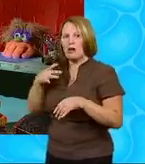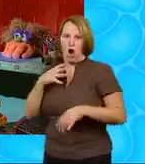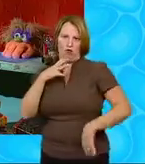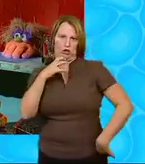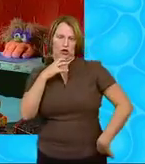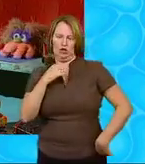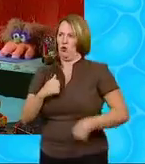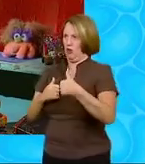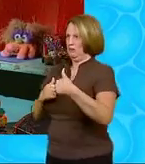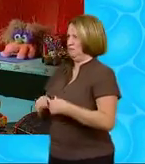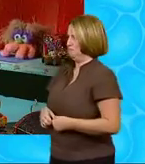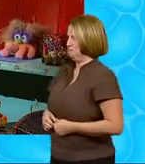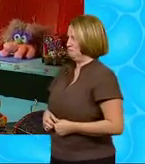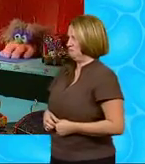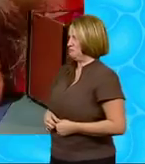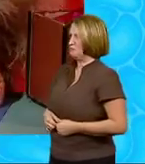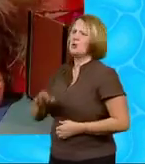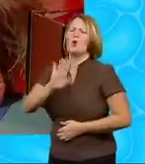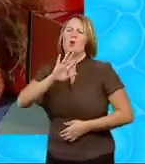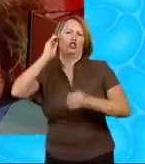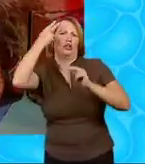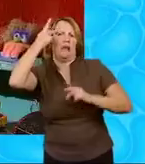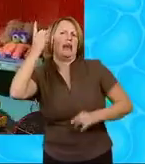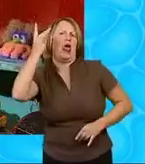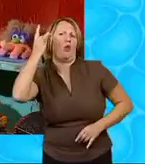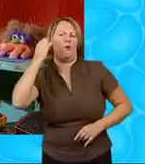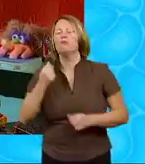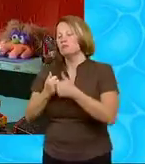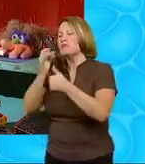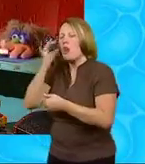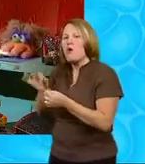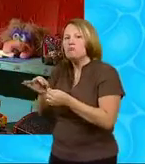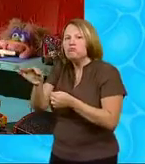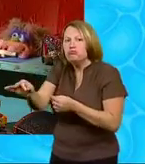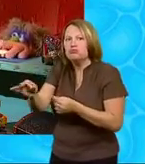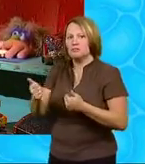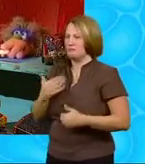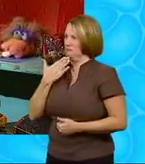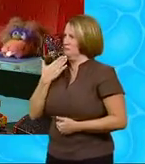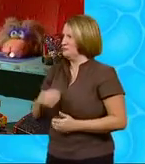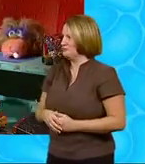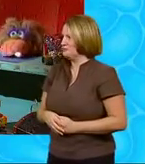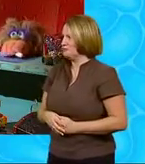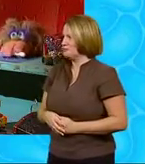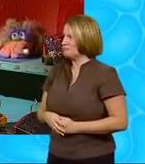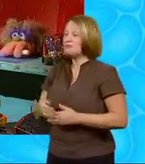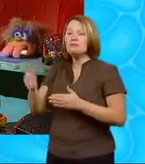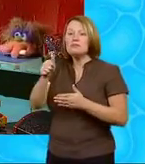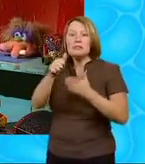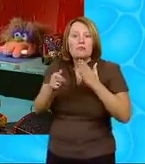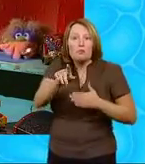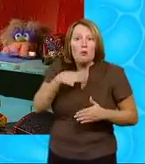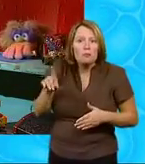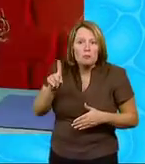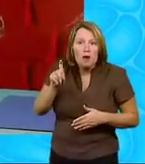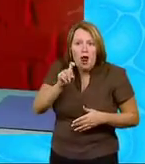OK. Oh, no. Yellow. Yellow it is. Yeah, please, there thank you. Go. You. OK, Thanks. And you can start, Stick. Can